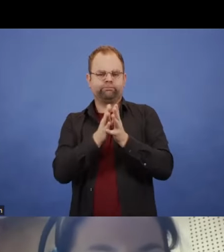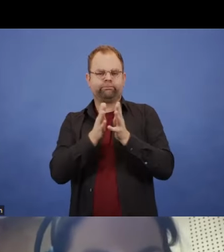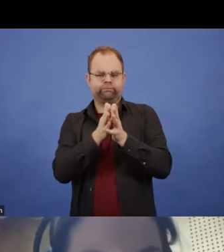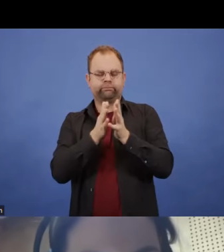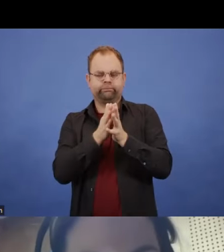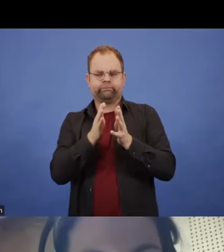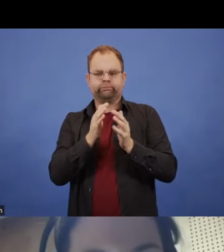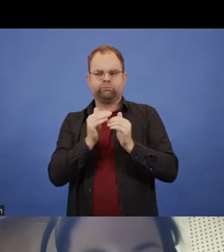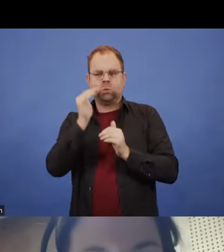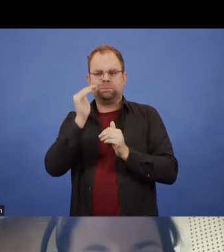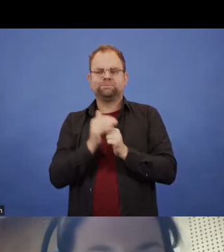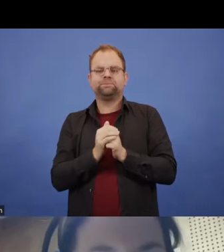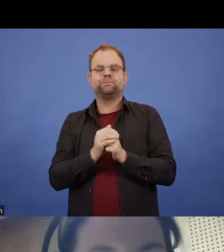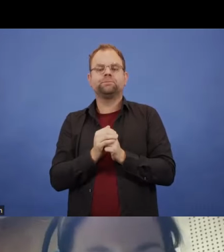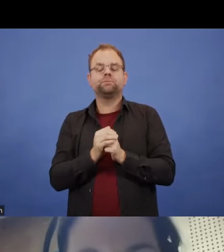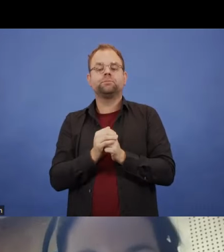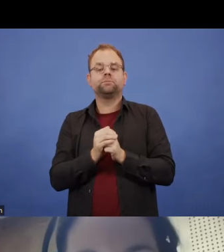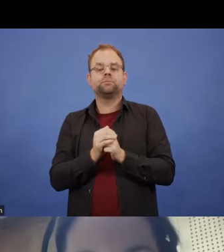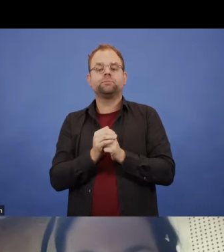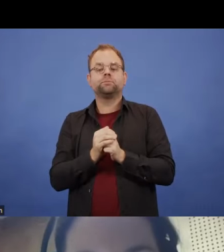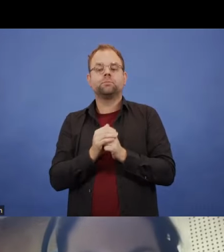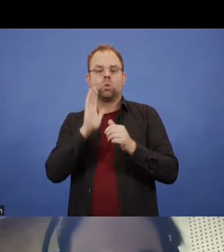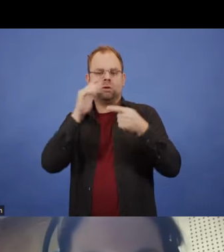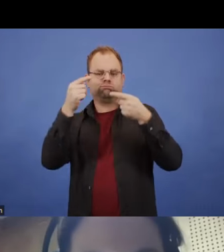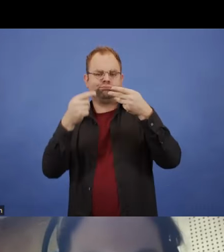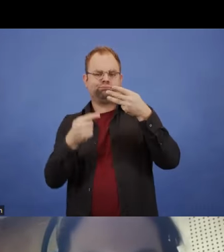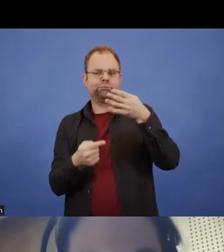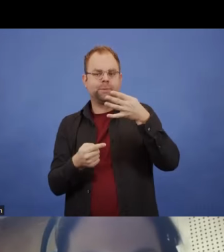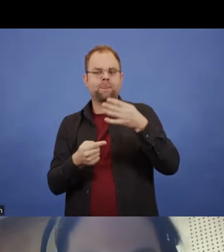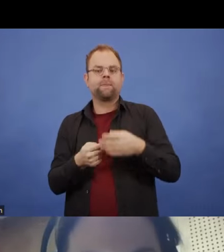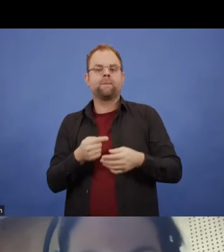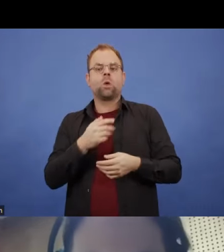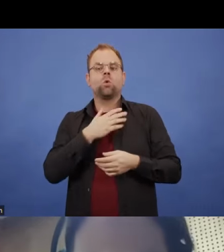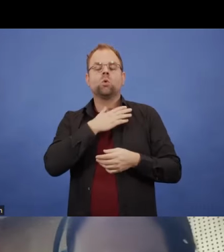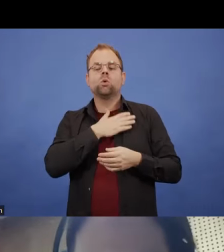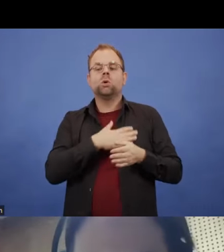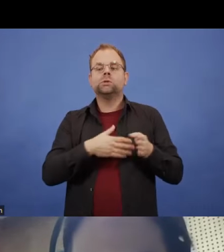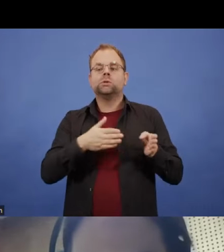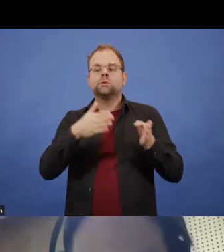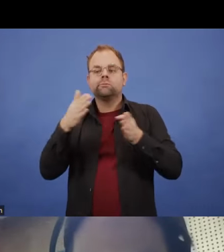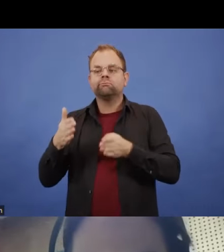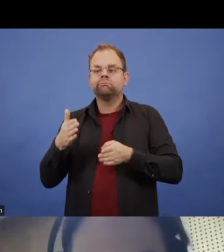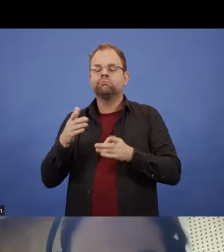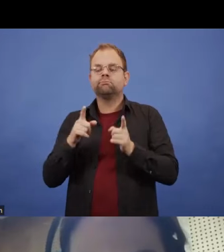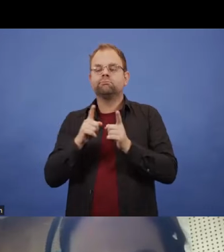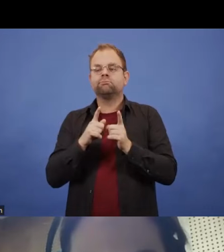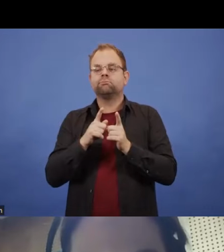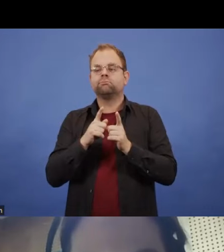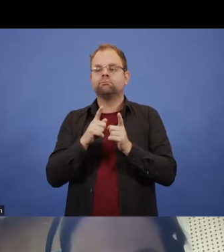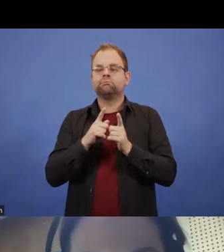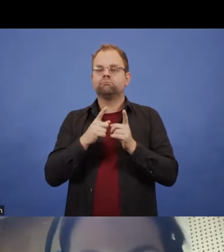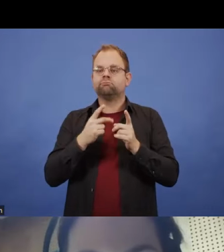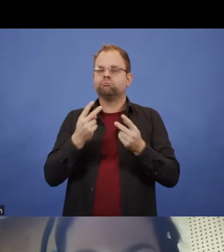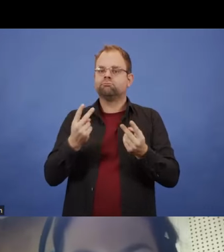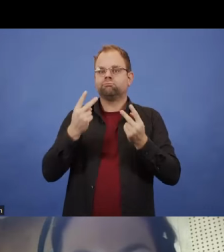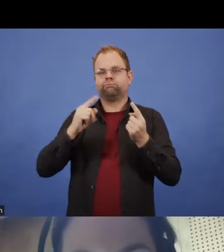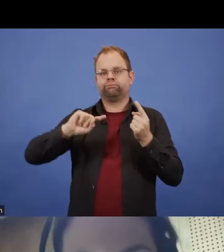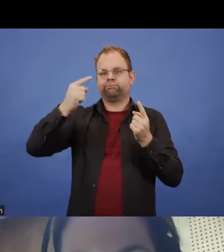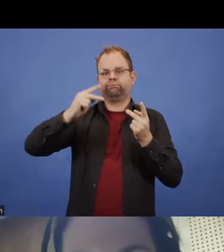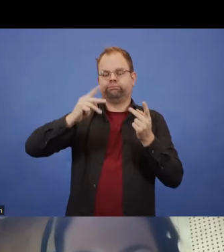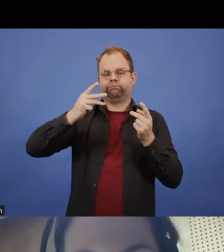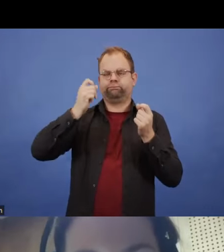and the right to nationality. Then causes of statelessness, the impact of statelessness, both on